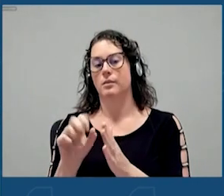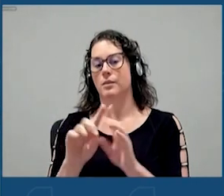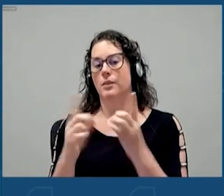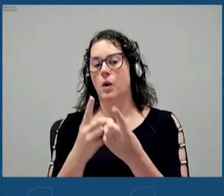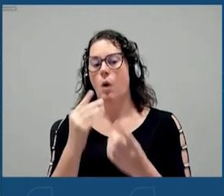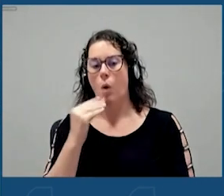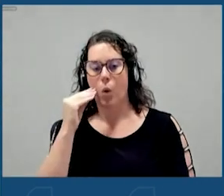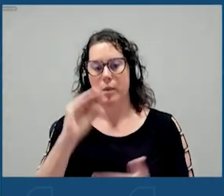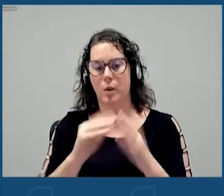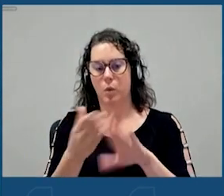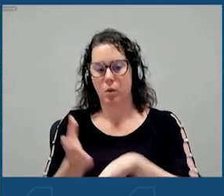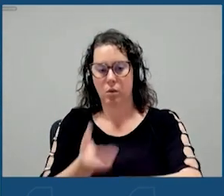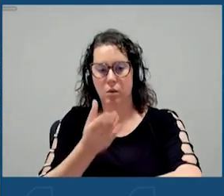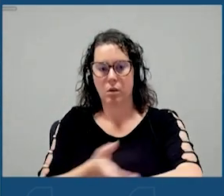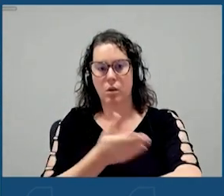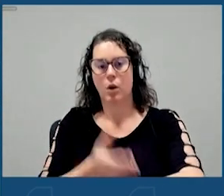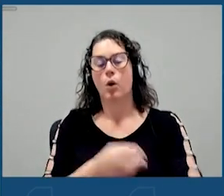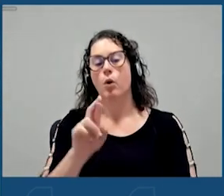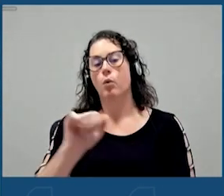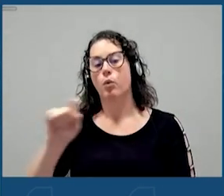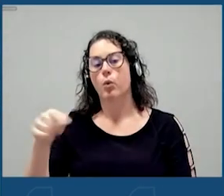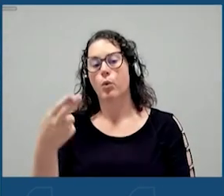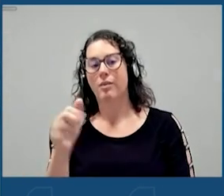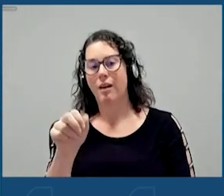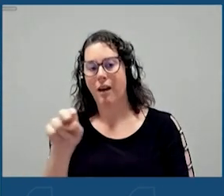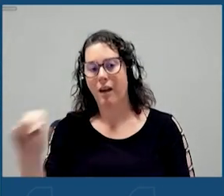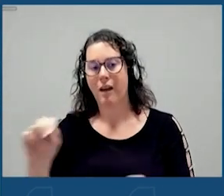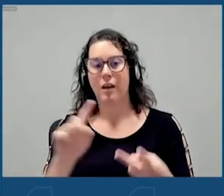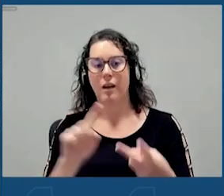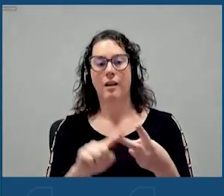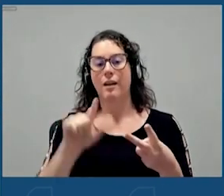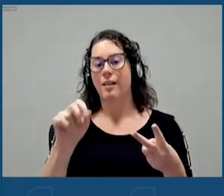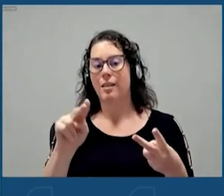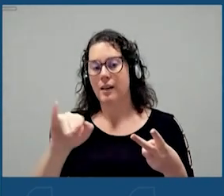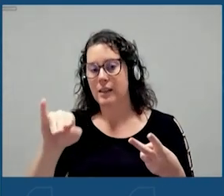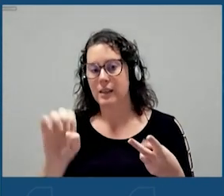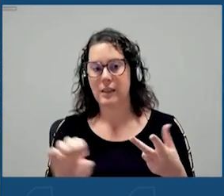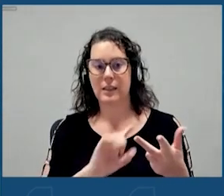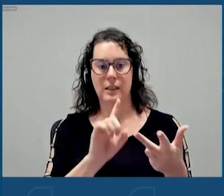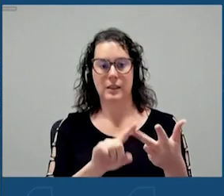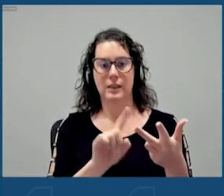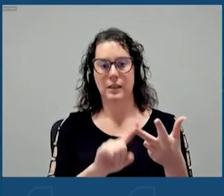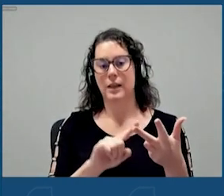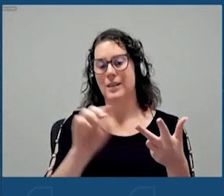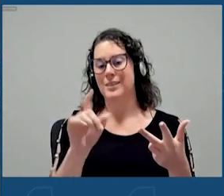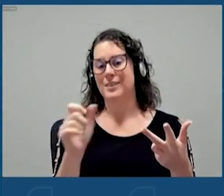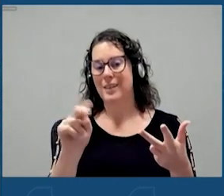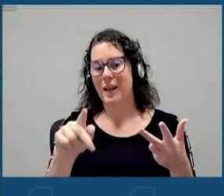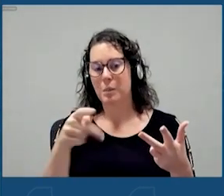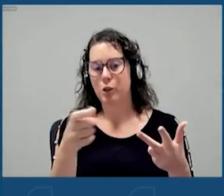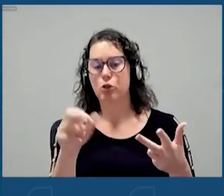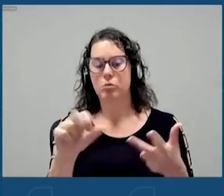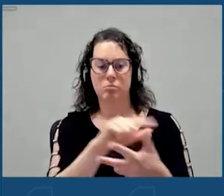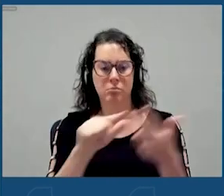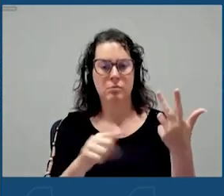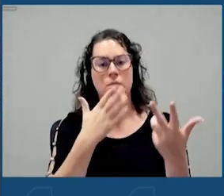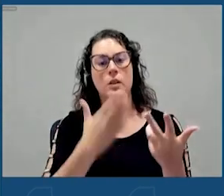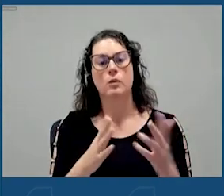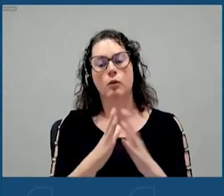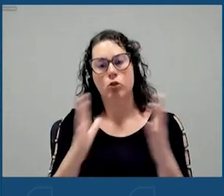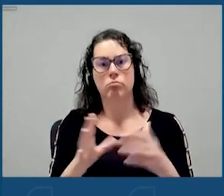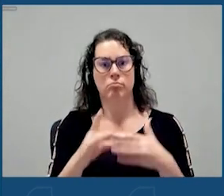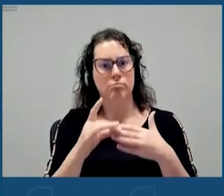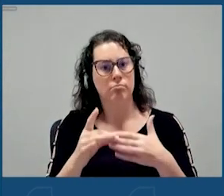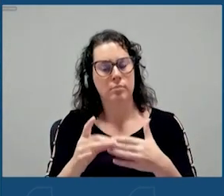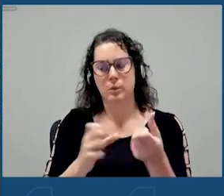Ruth Ann Visnauskas, Assistant Commissioner Lenny Skrill, and Specialist Dan Peters. Thank you for your continued guidance and support.